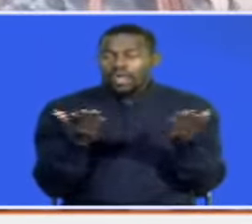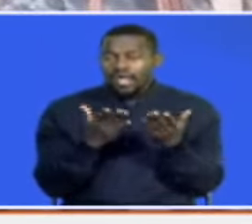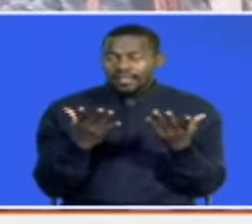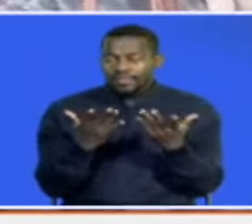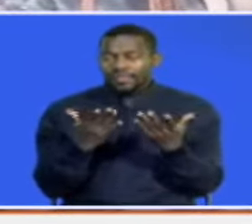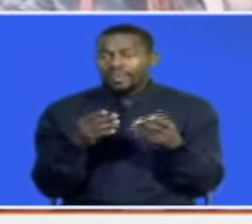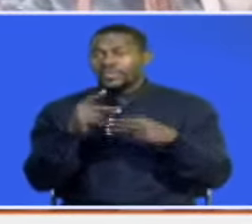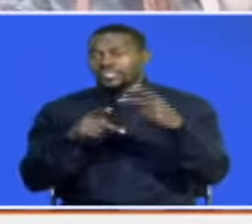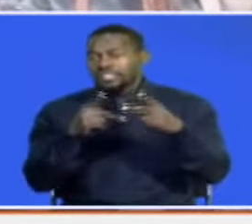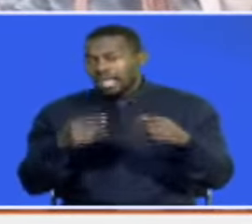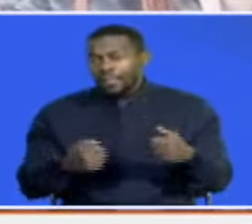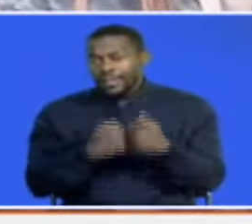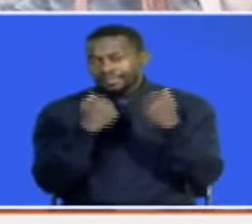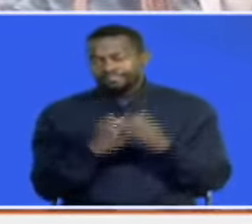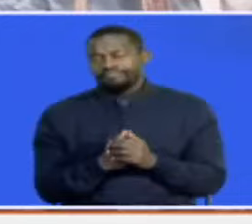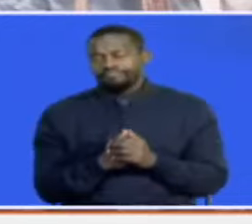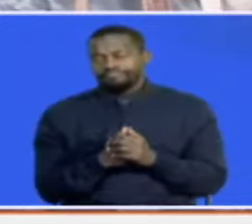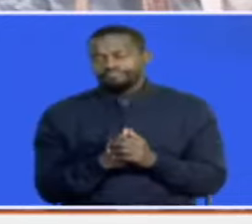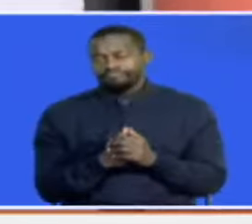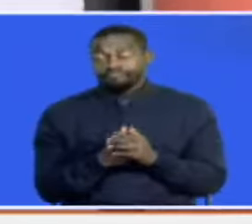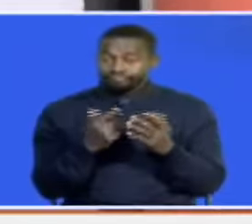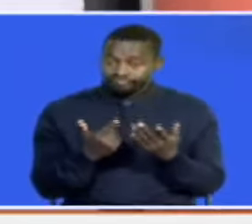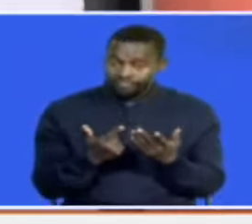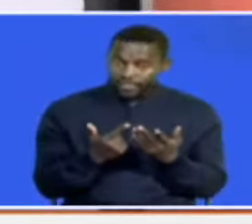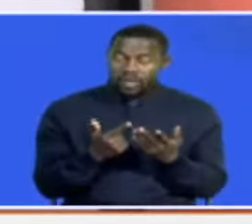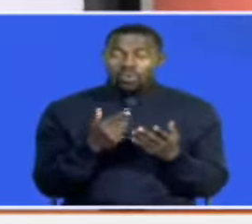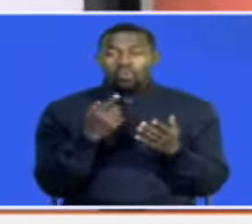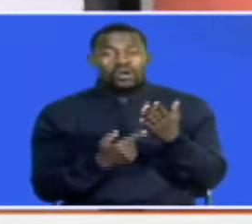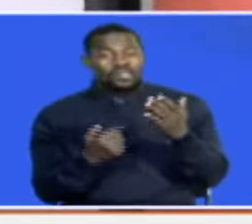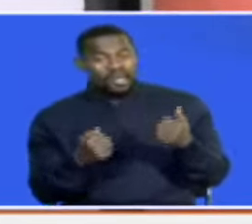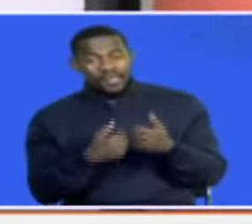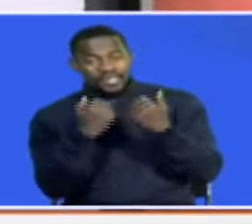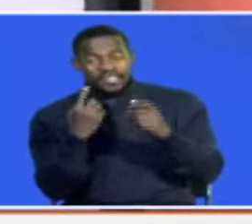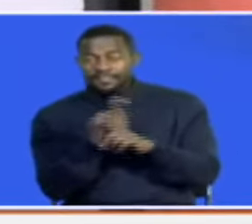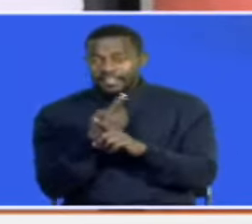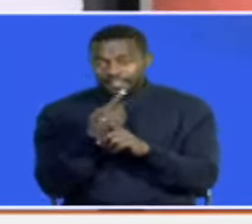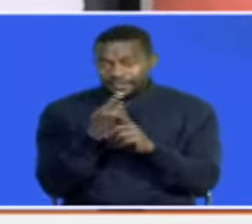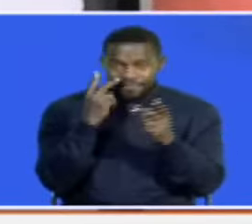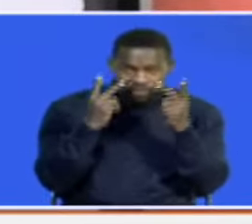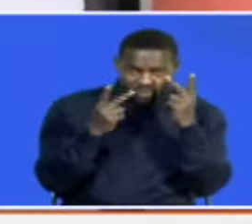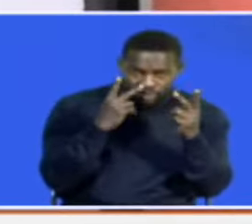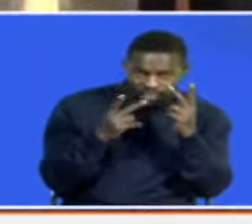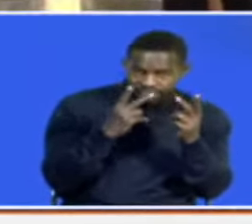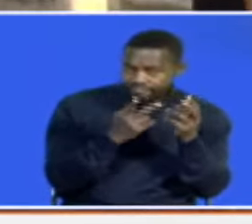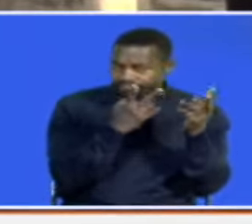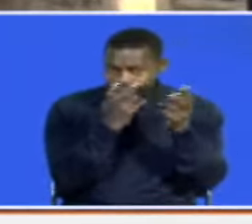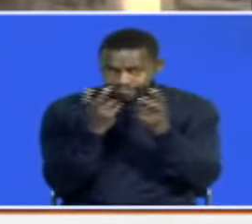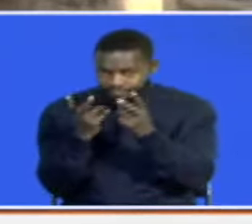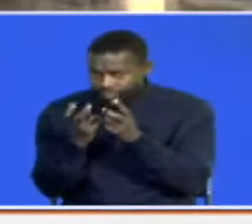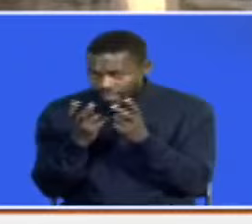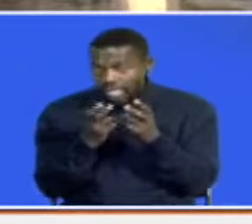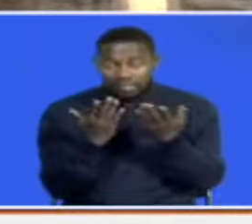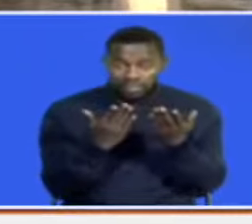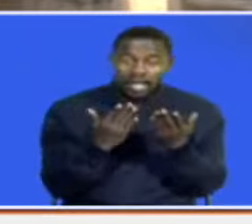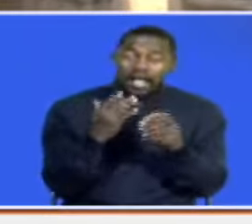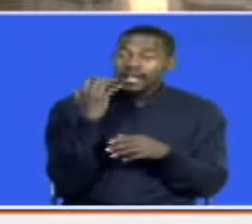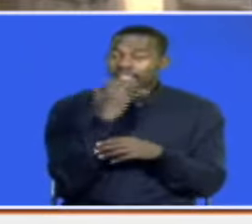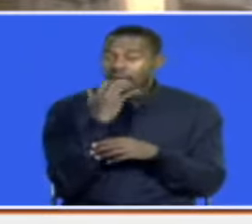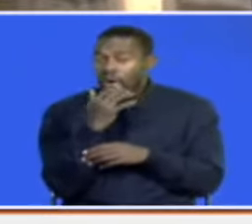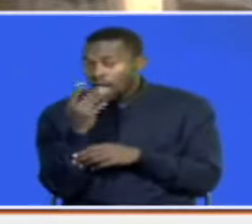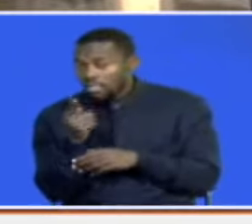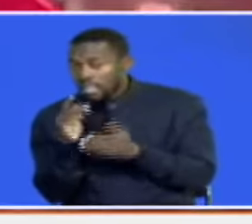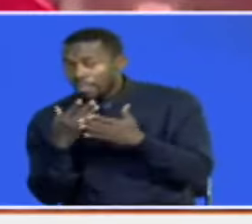out. And where the exercise went on, divergent views were raised. Gachagua receiving a backing and opposition